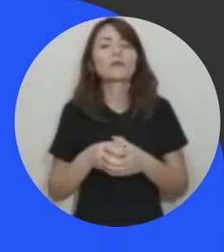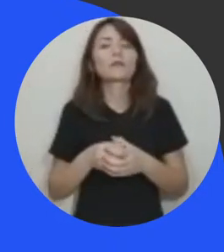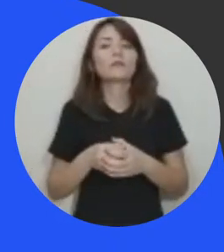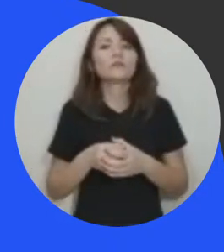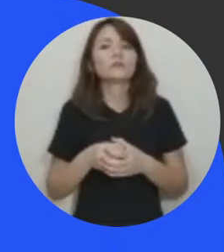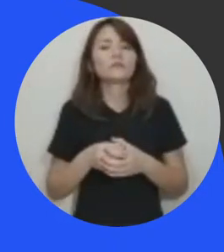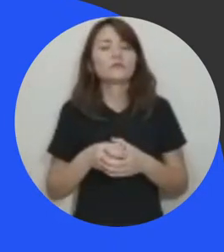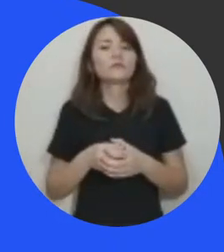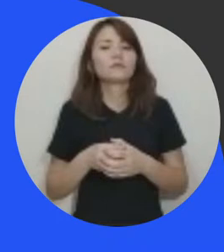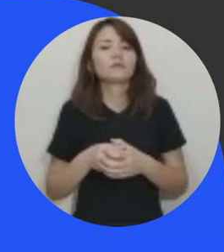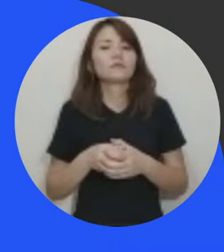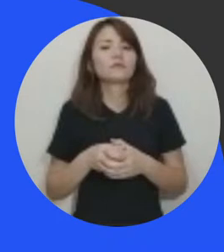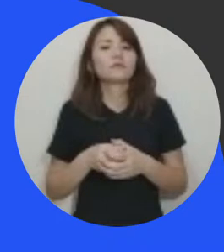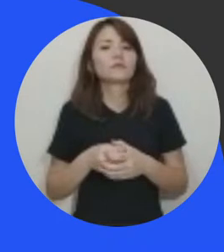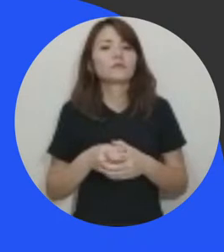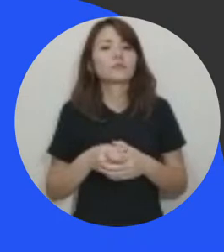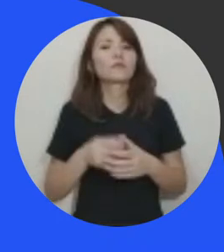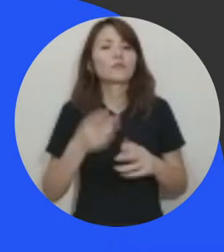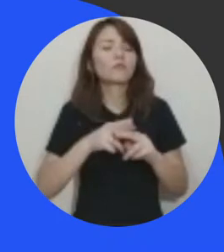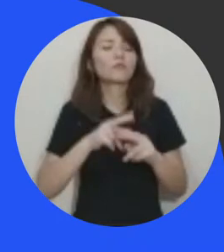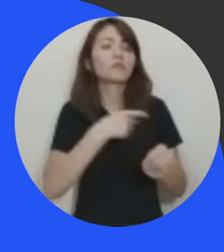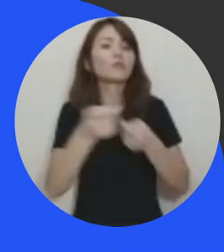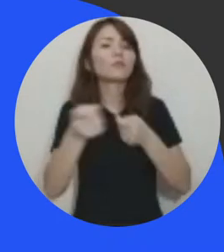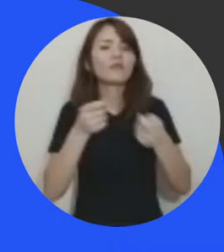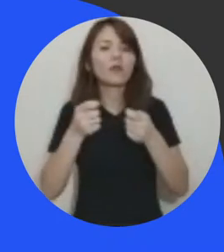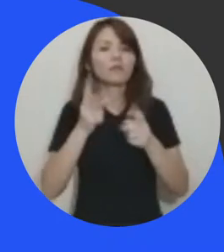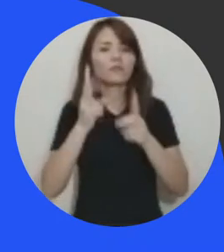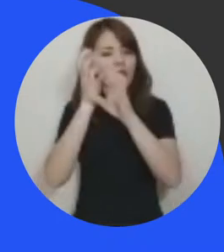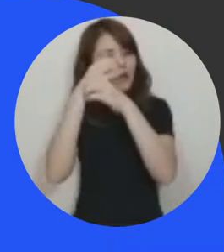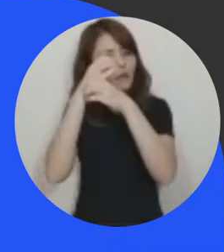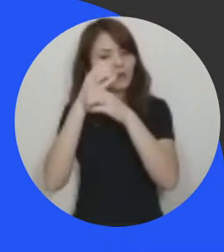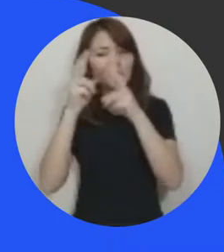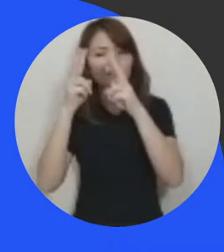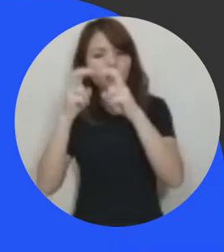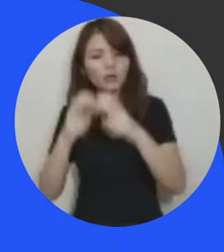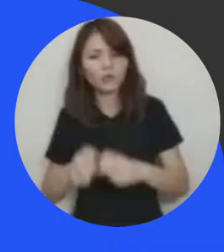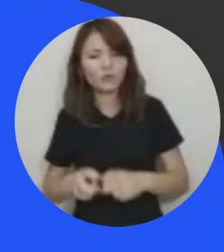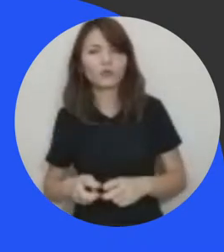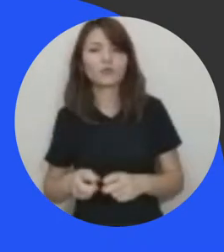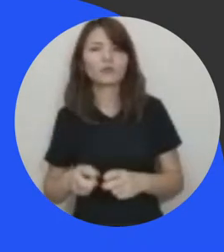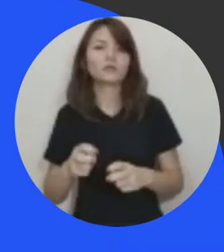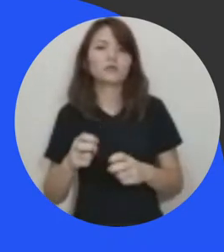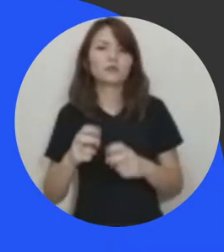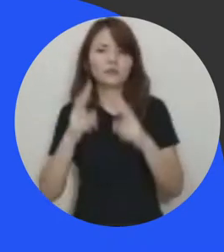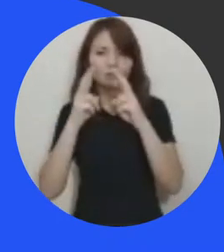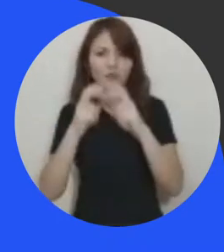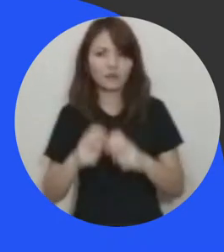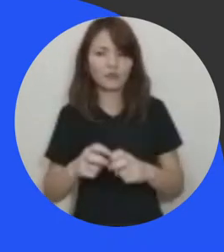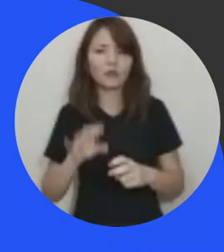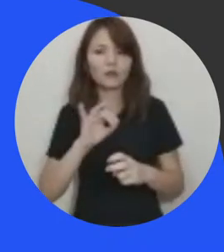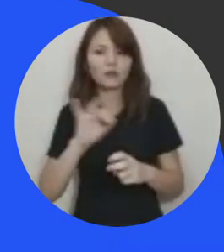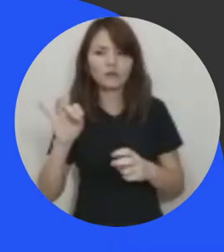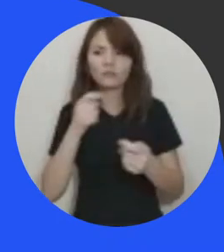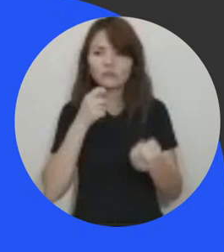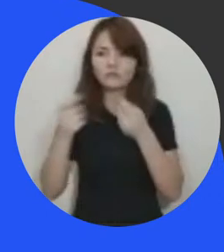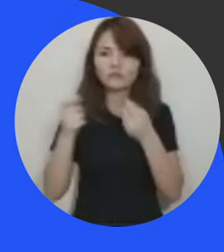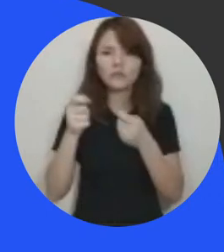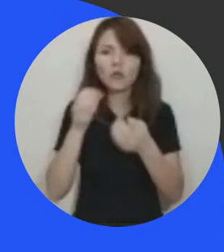labs and also coordinates the pandemic response for the country of Wales.